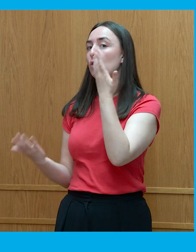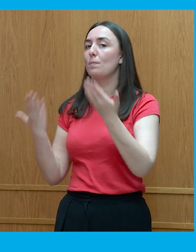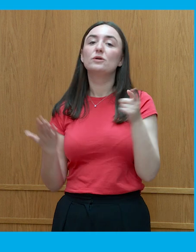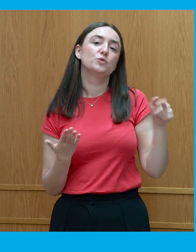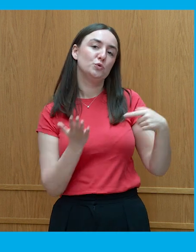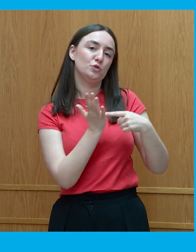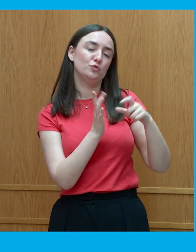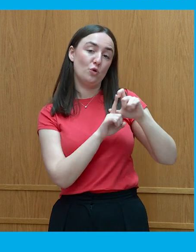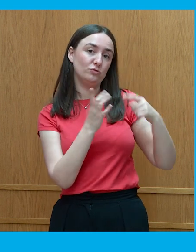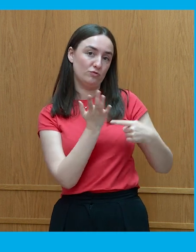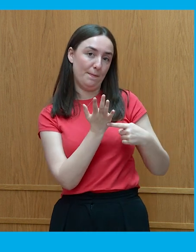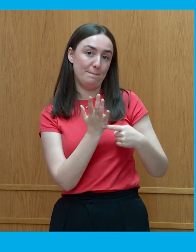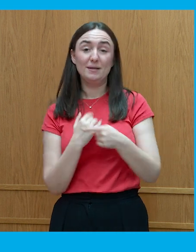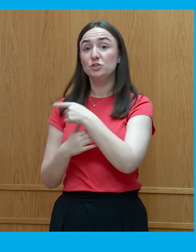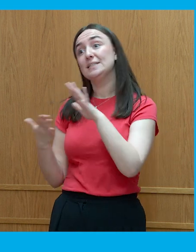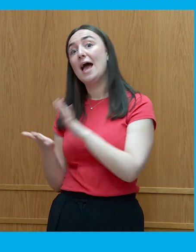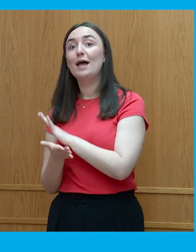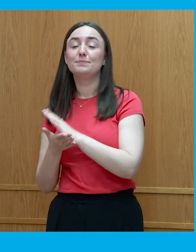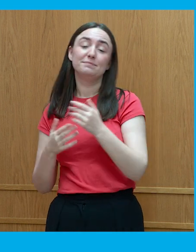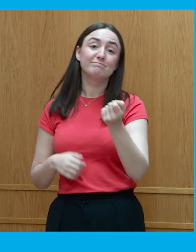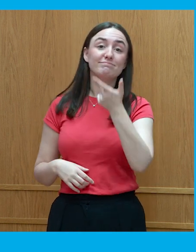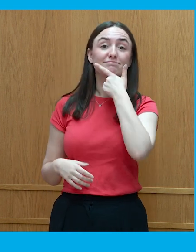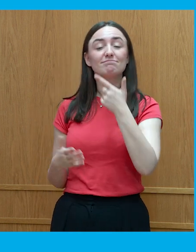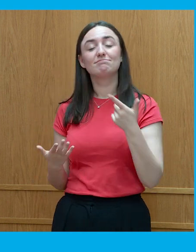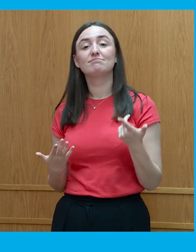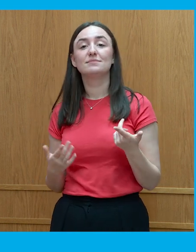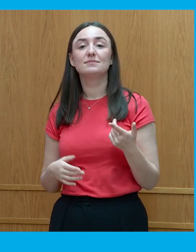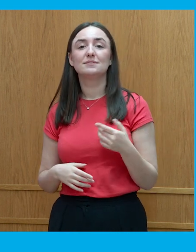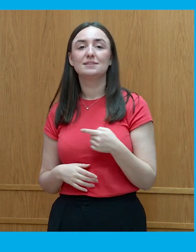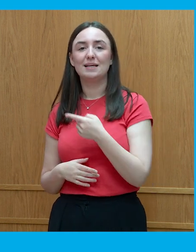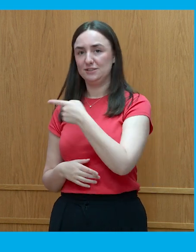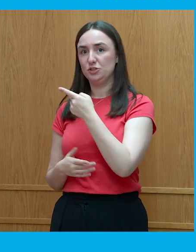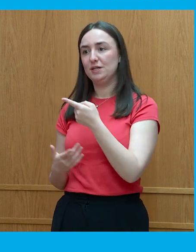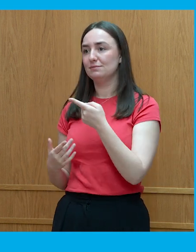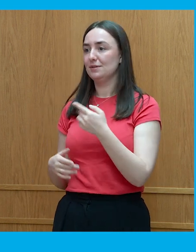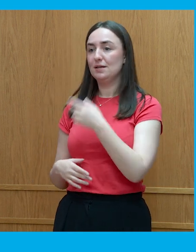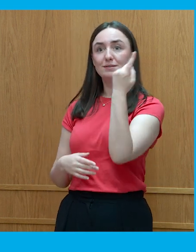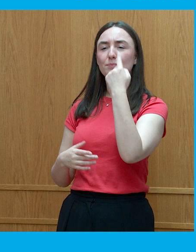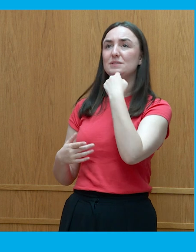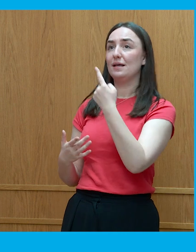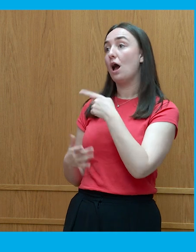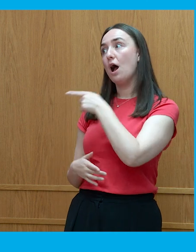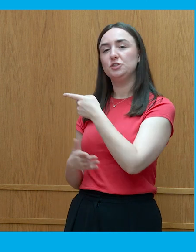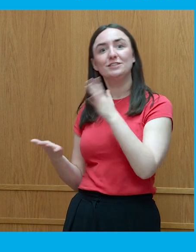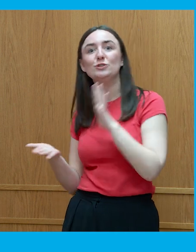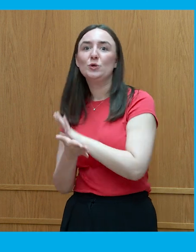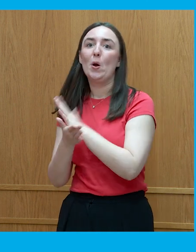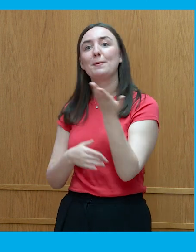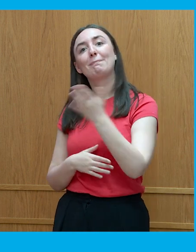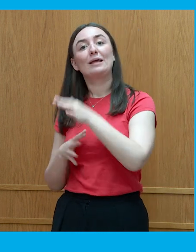and joyous. And Tim Walz made that point. Thank you for bringing the joy back. And so Donald Trump is now